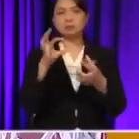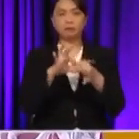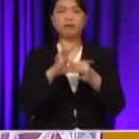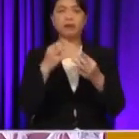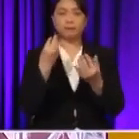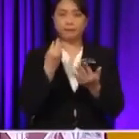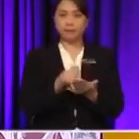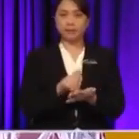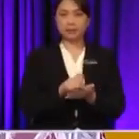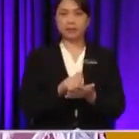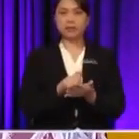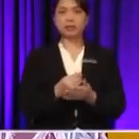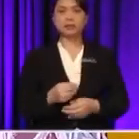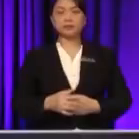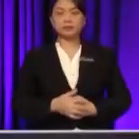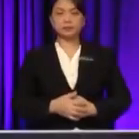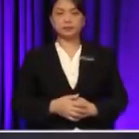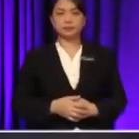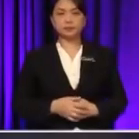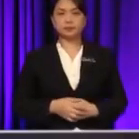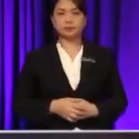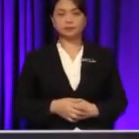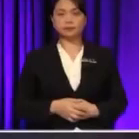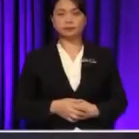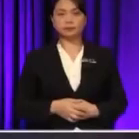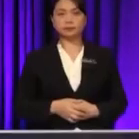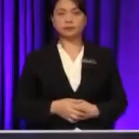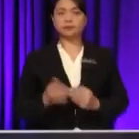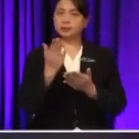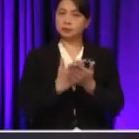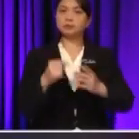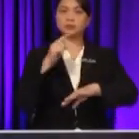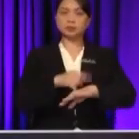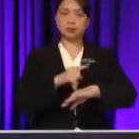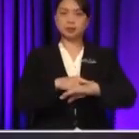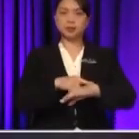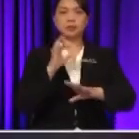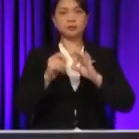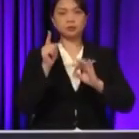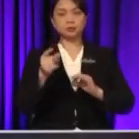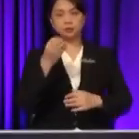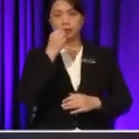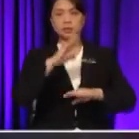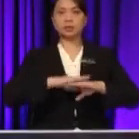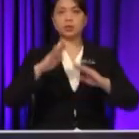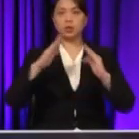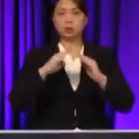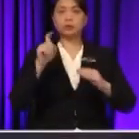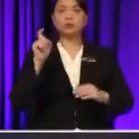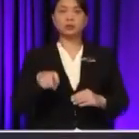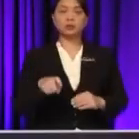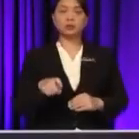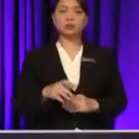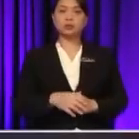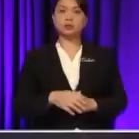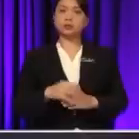outside or eating at home. Right, good points there. Sometimes even when you eat at home, you need to spend time to wash the dishes,